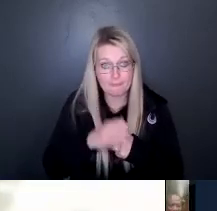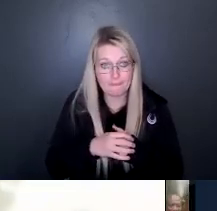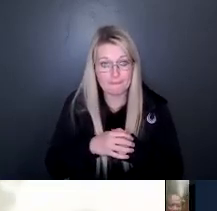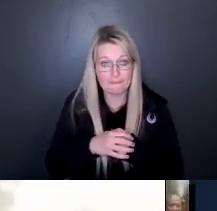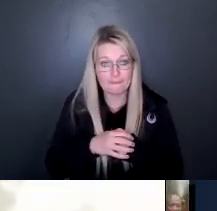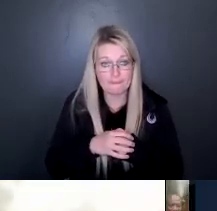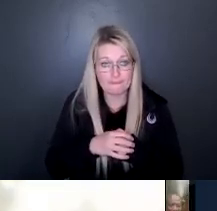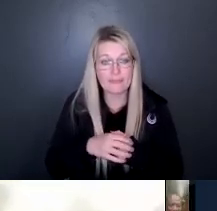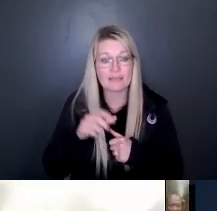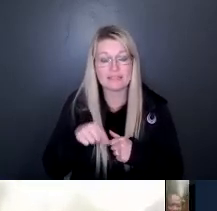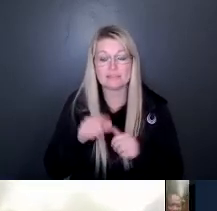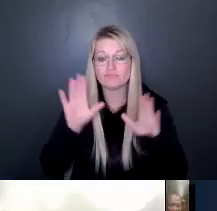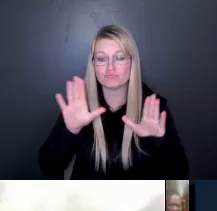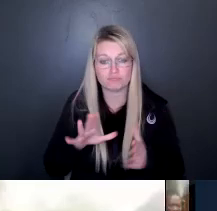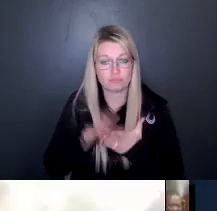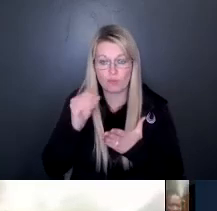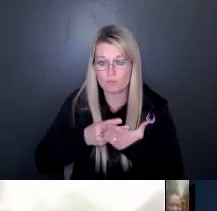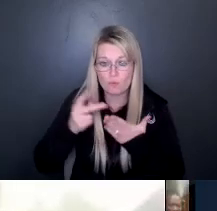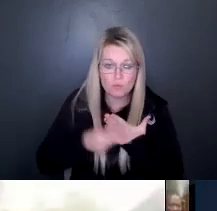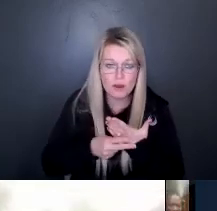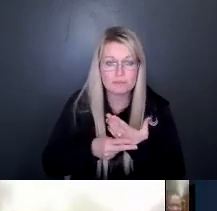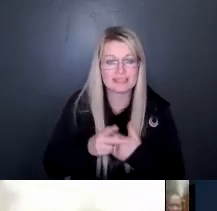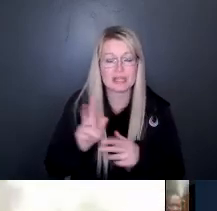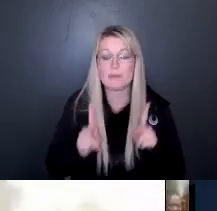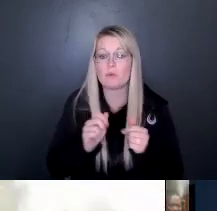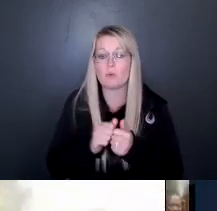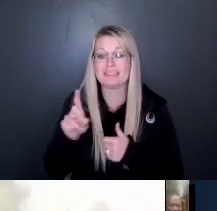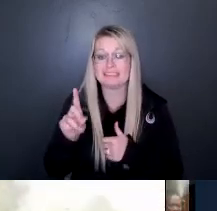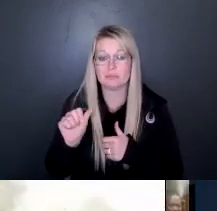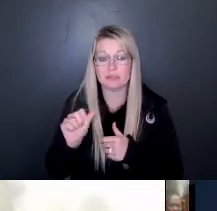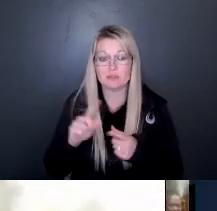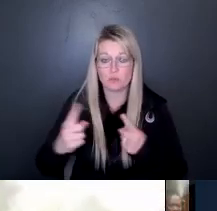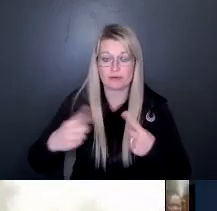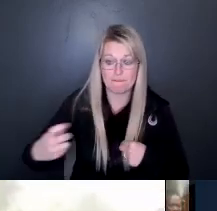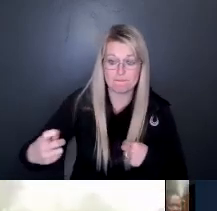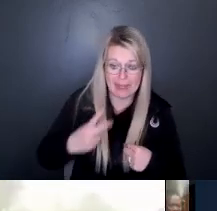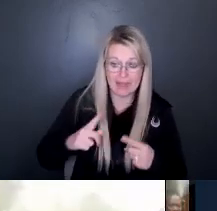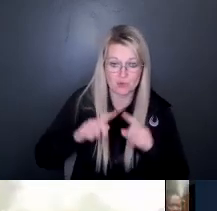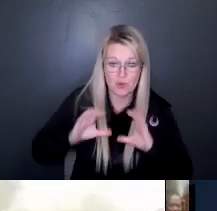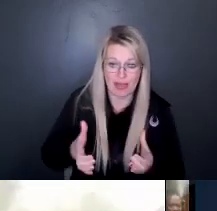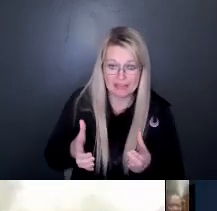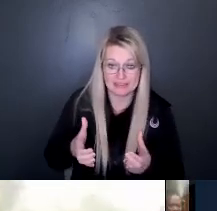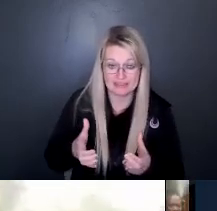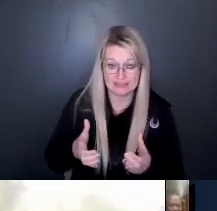accelerated learning program allows these people with disabilities to come back to class.